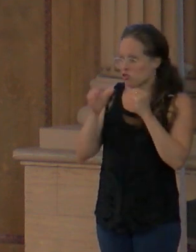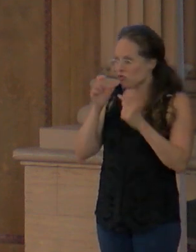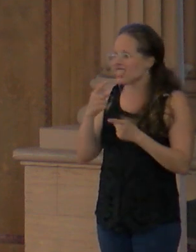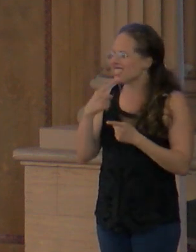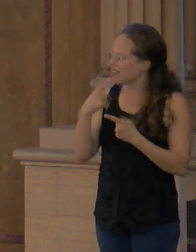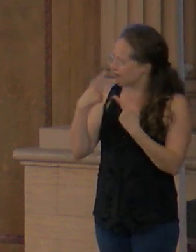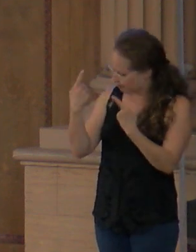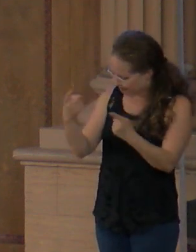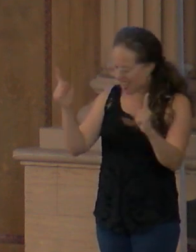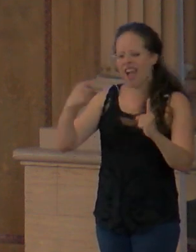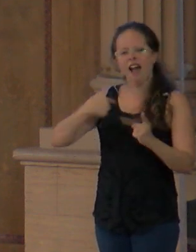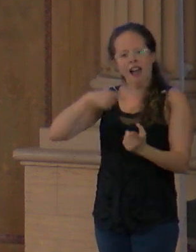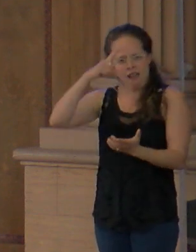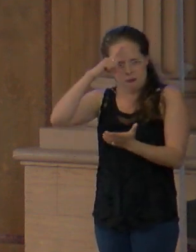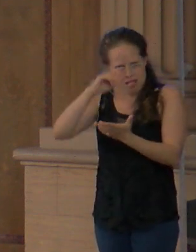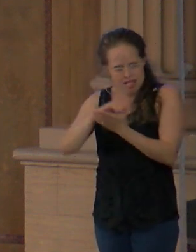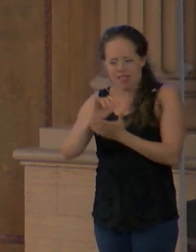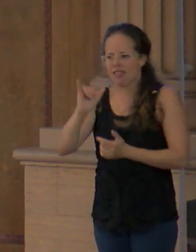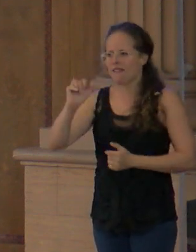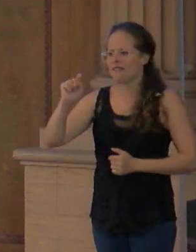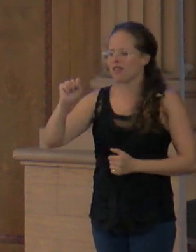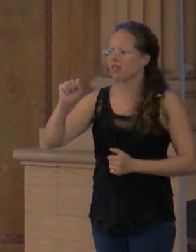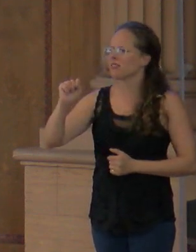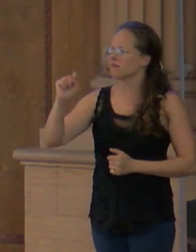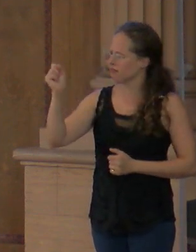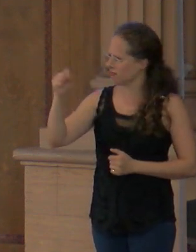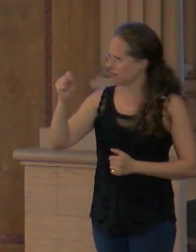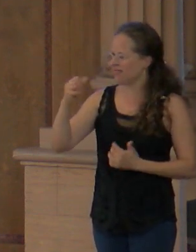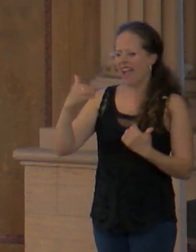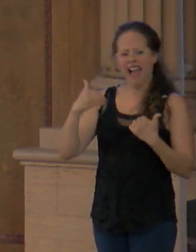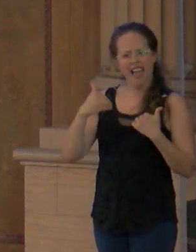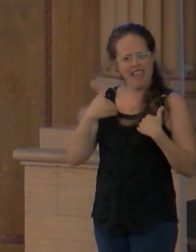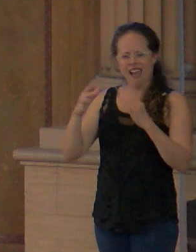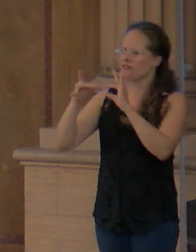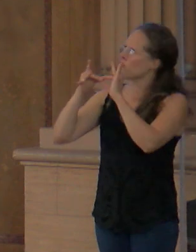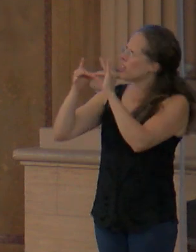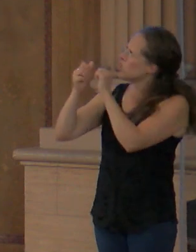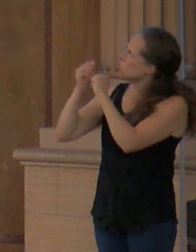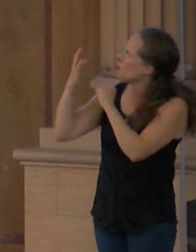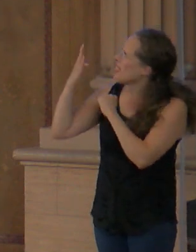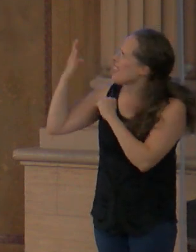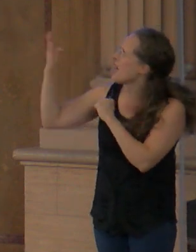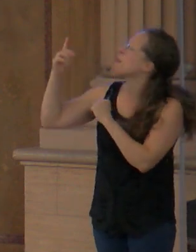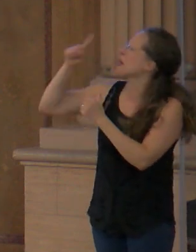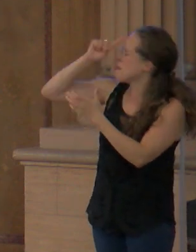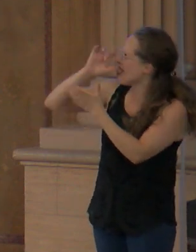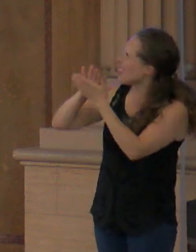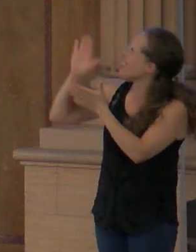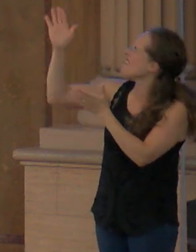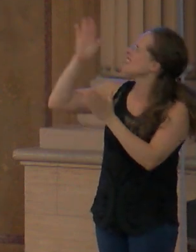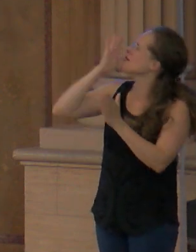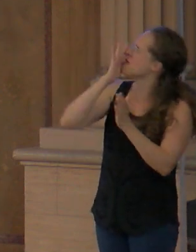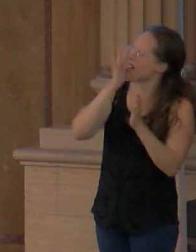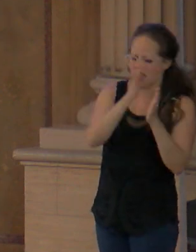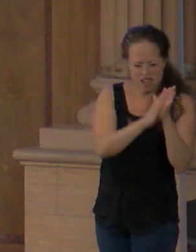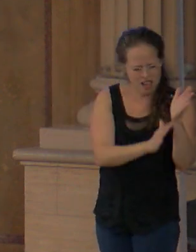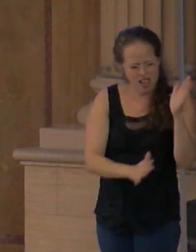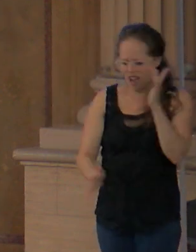shed for me, and that's how I'm able to be in right relationship with God. I believe his blood was spilled for me, and that's how I know God.